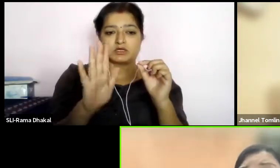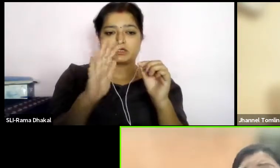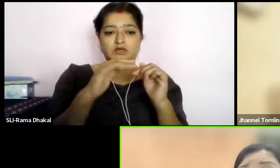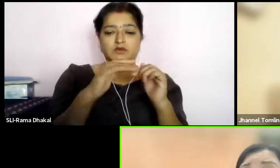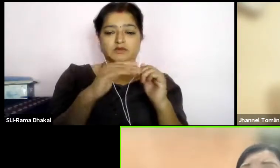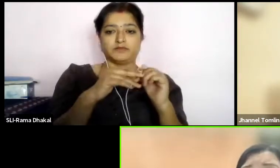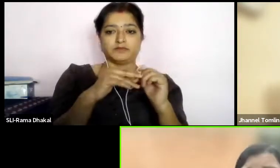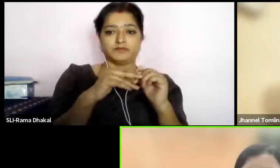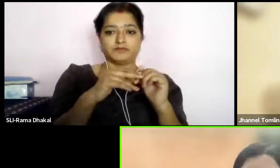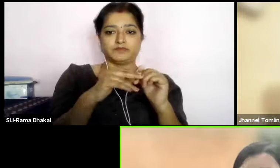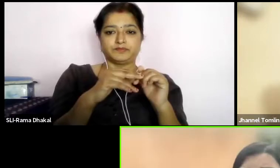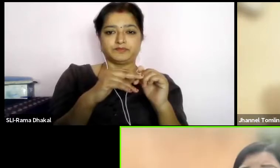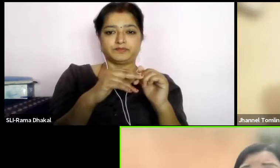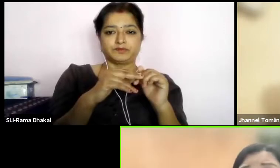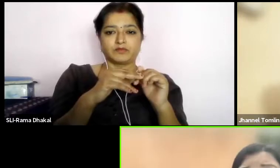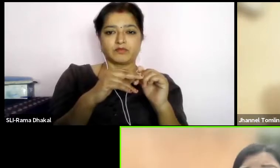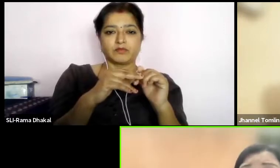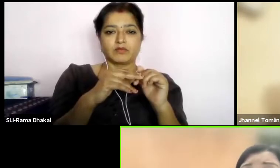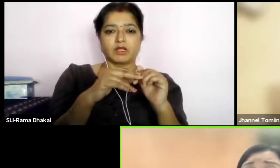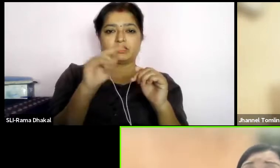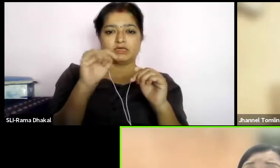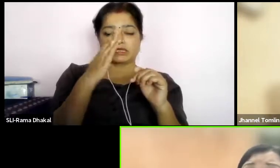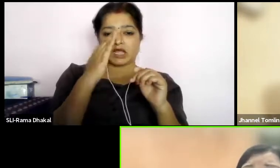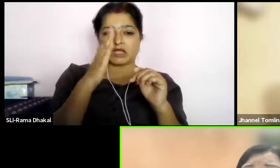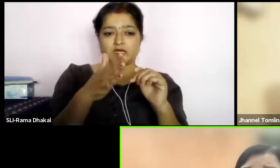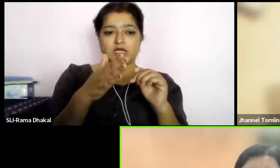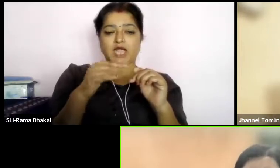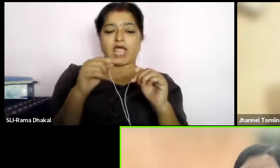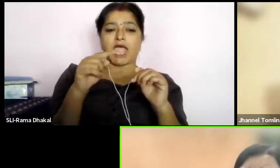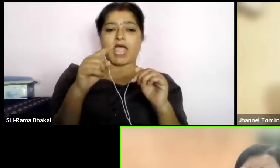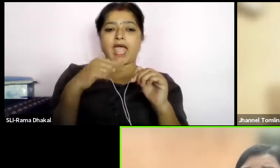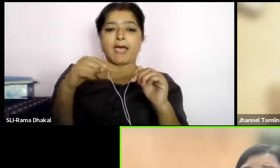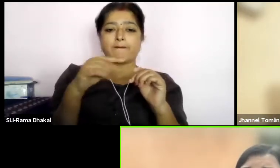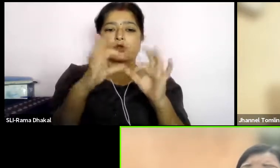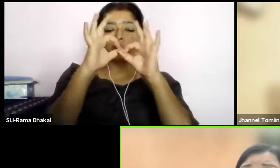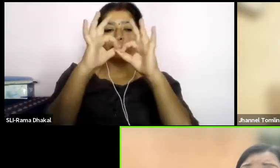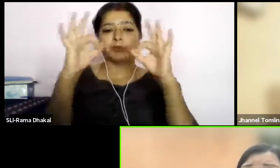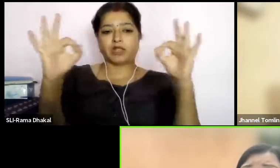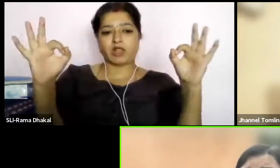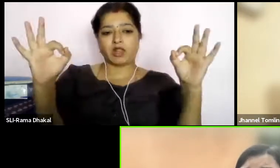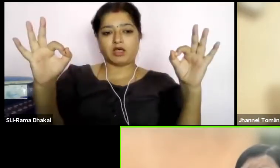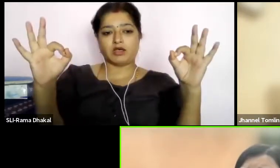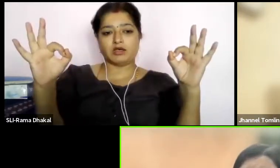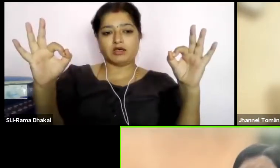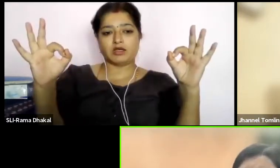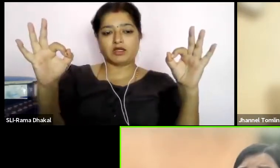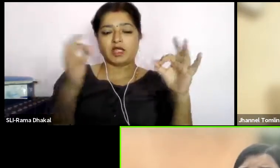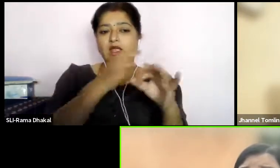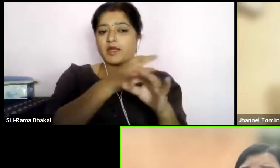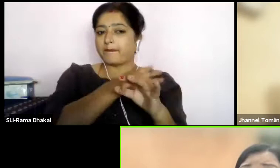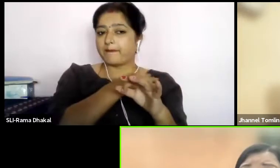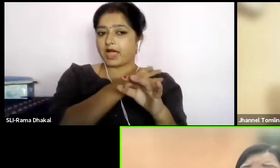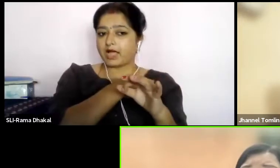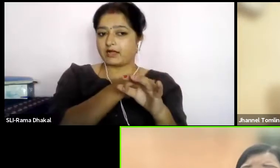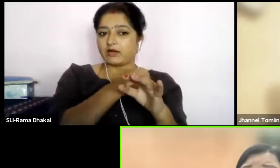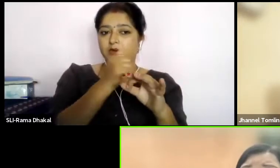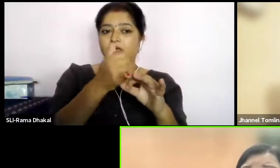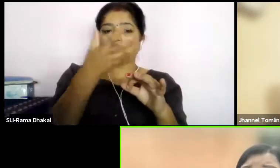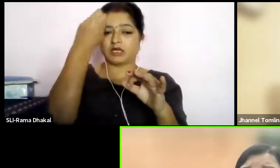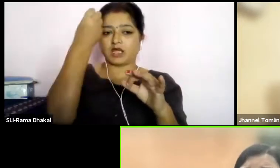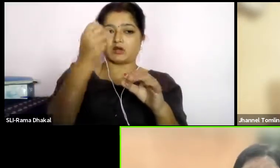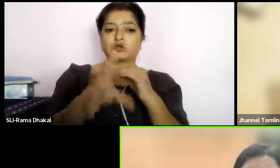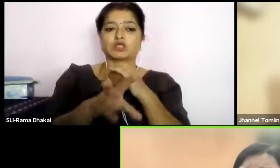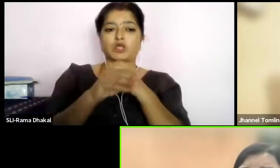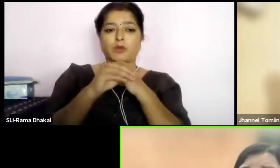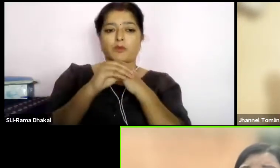different human rights instruments from an intersectional lens and from this and within this constituency,